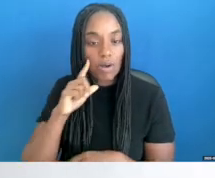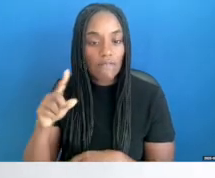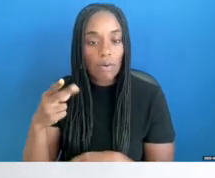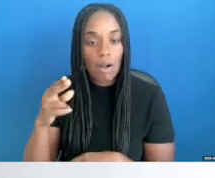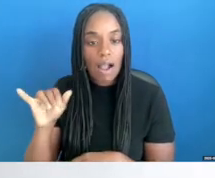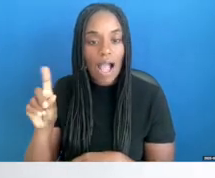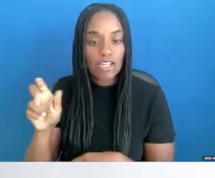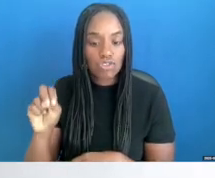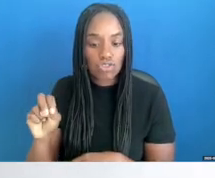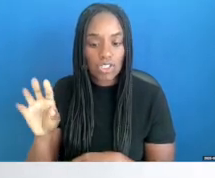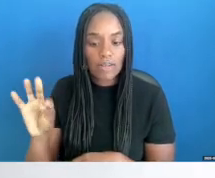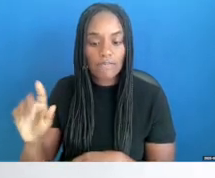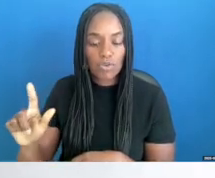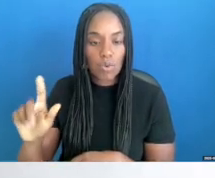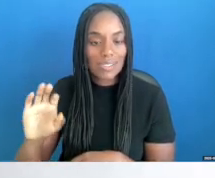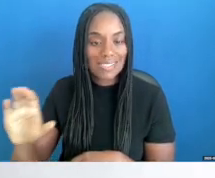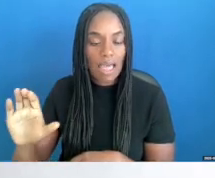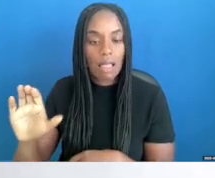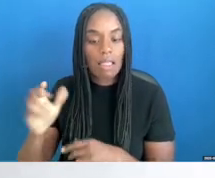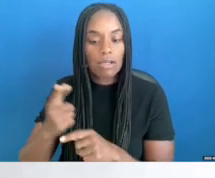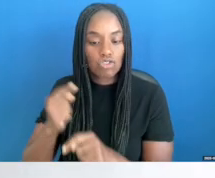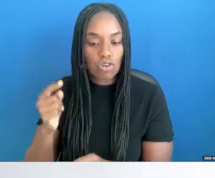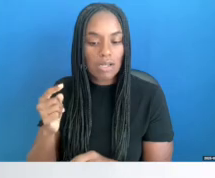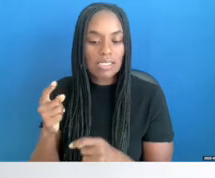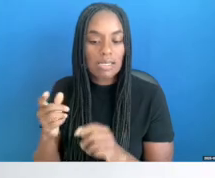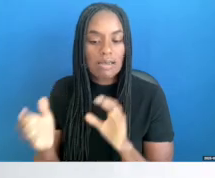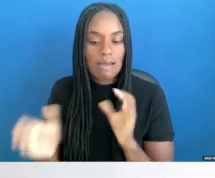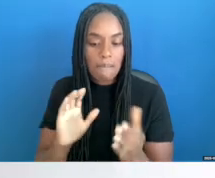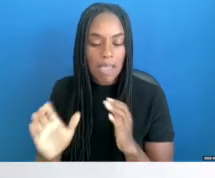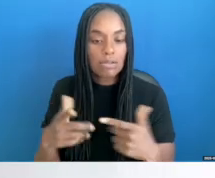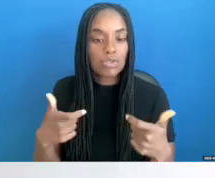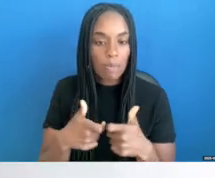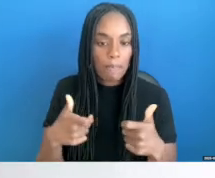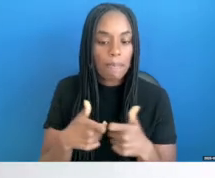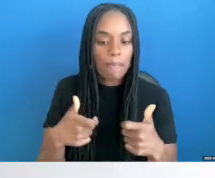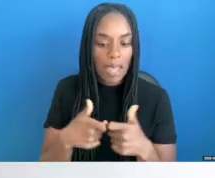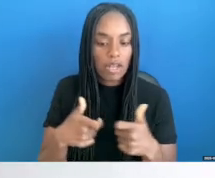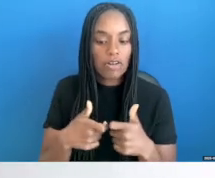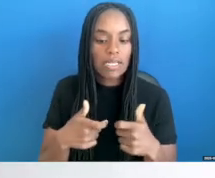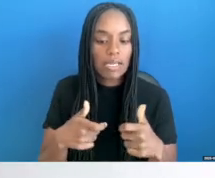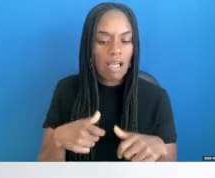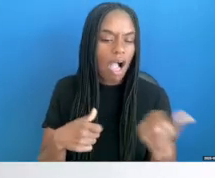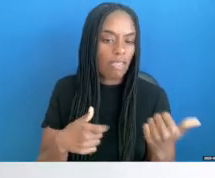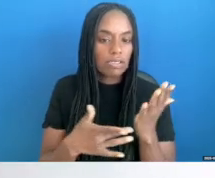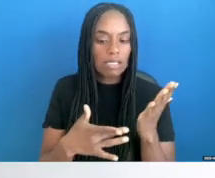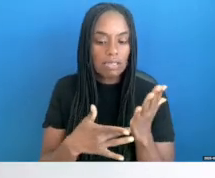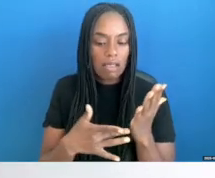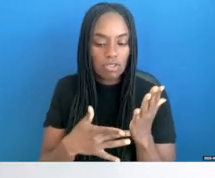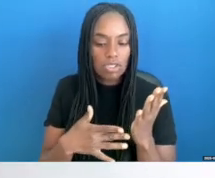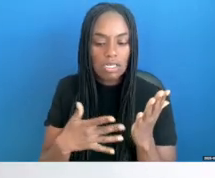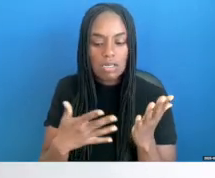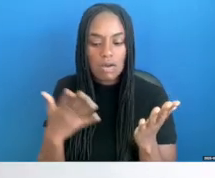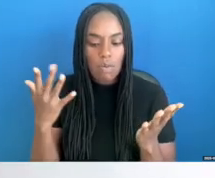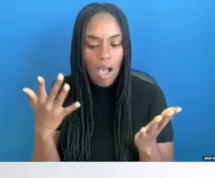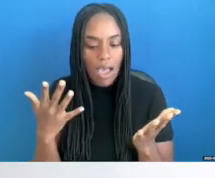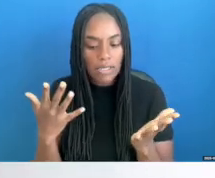cell trucks versus battery electric or other technologies, just so that we can get a sense of what's